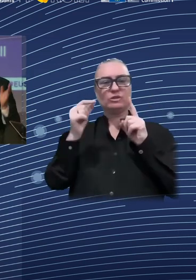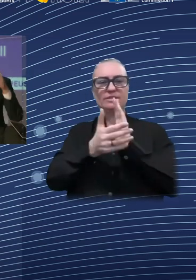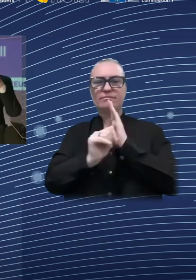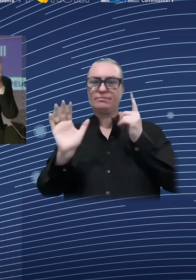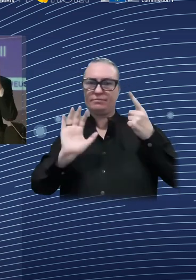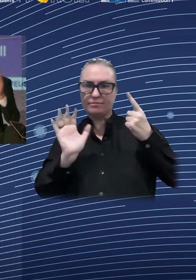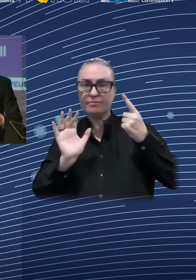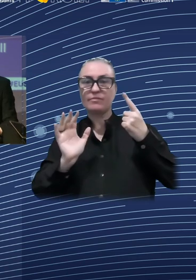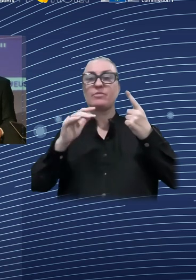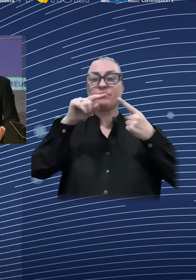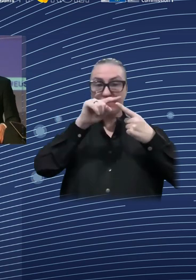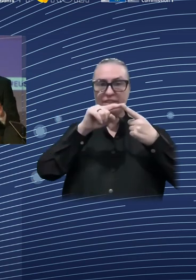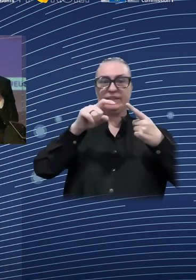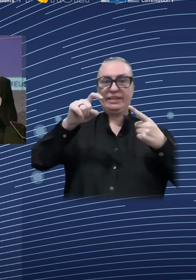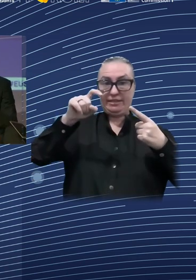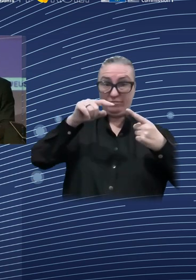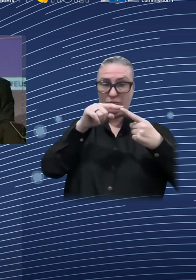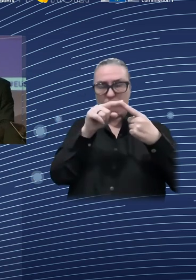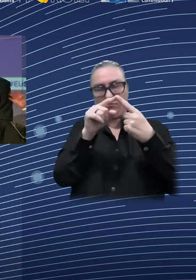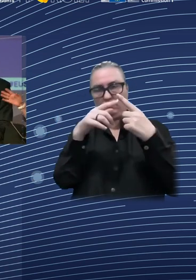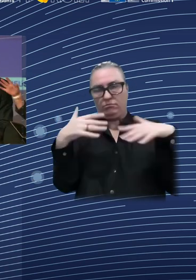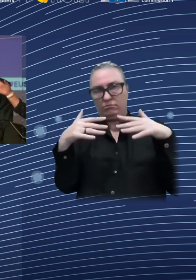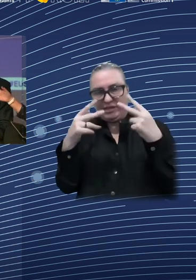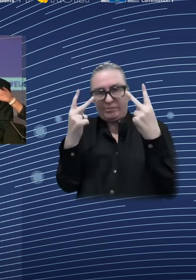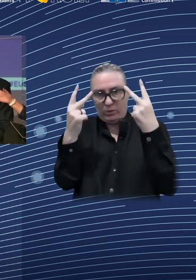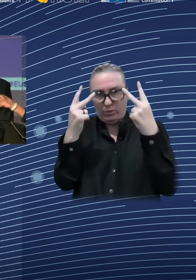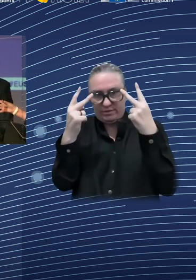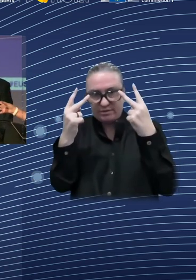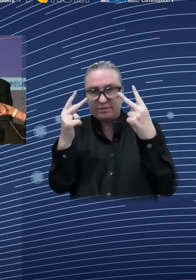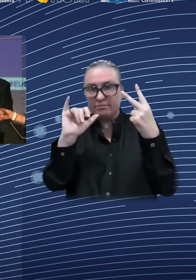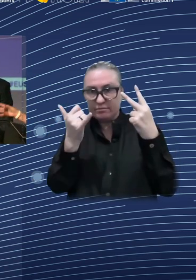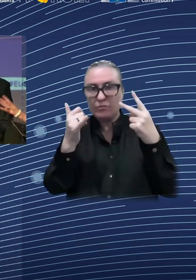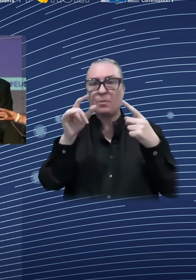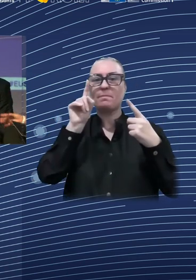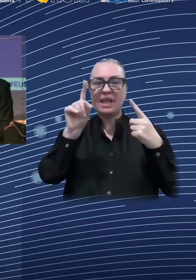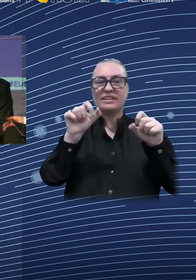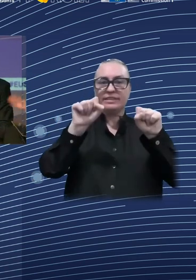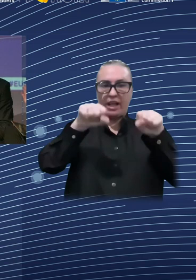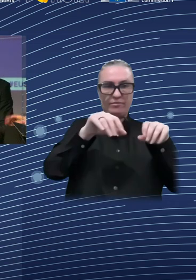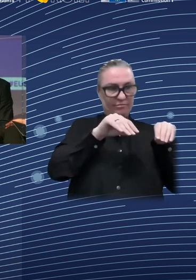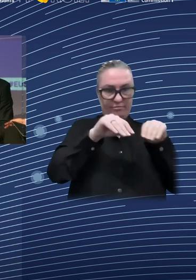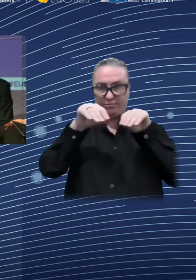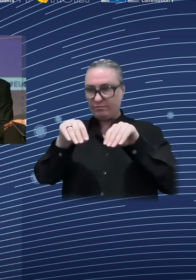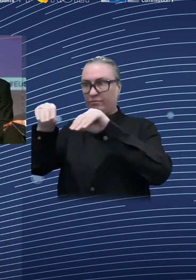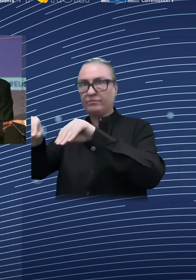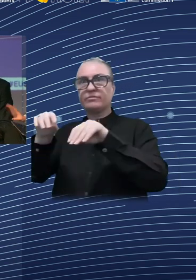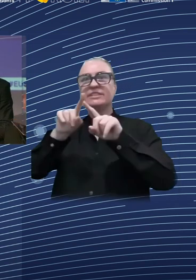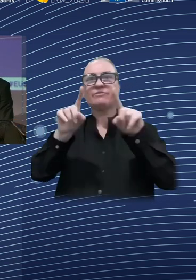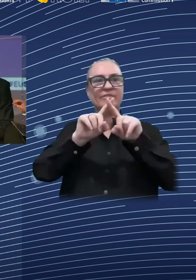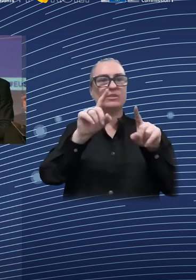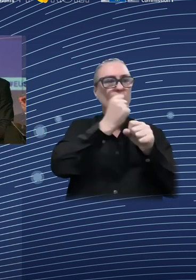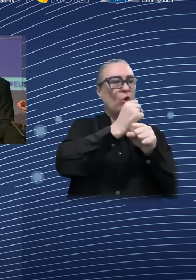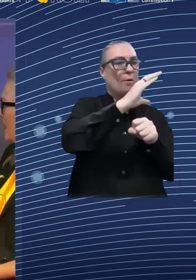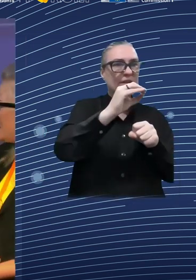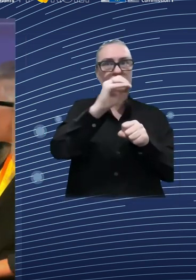We are in this kind of mindset. Well, you've heard me asking your previous speakers, you know I'm going to ask you, what's the focus on AI? Tell